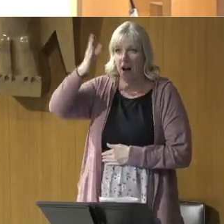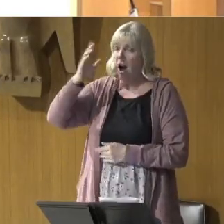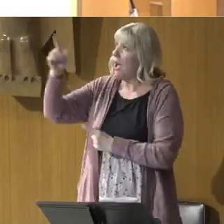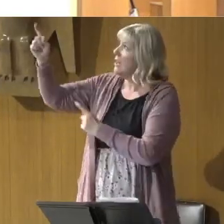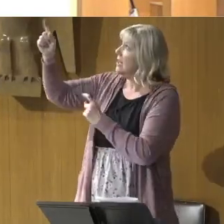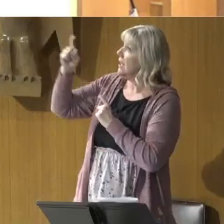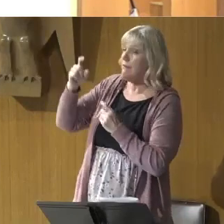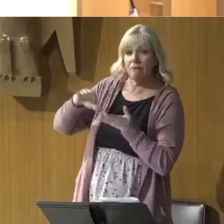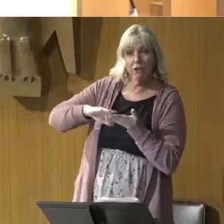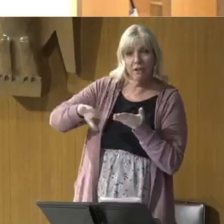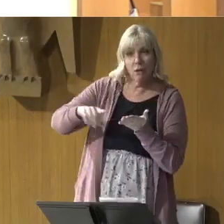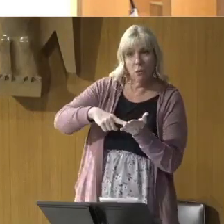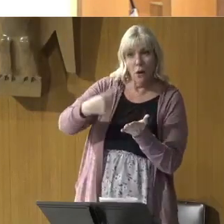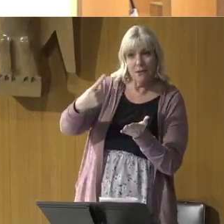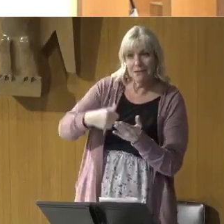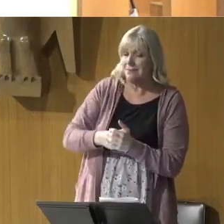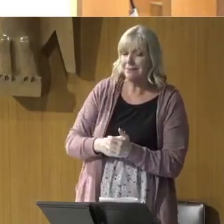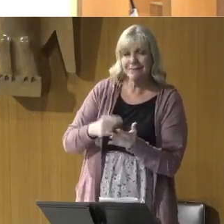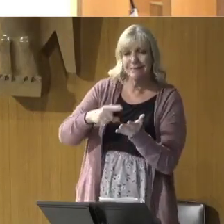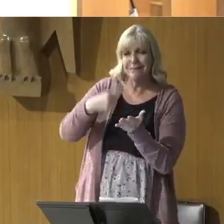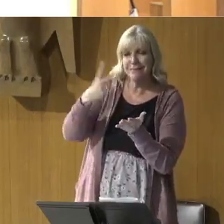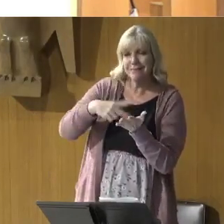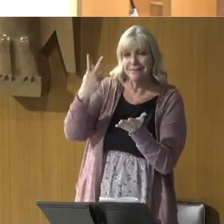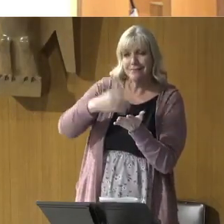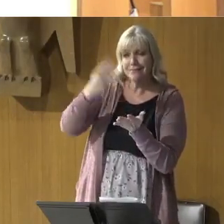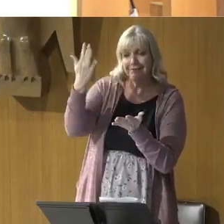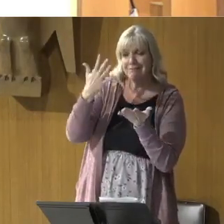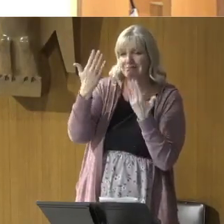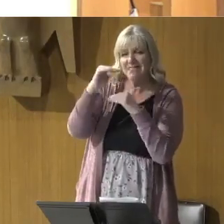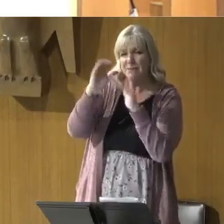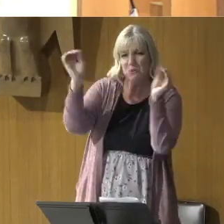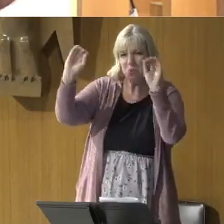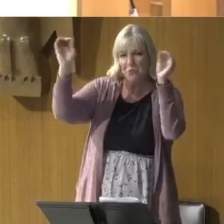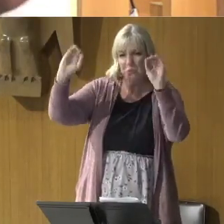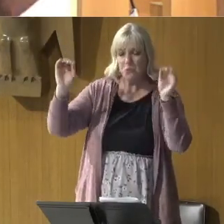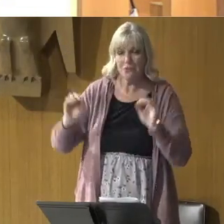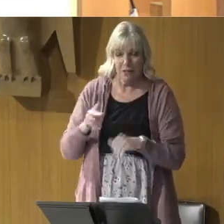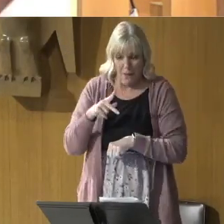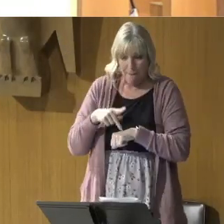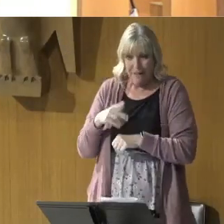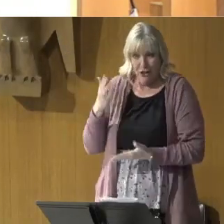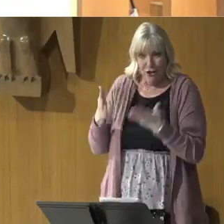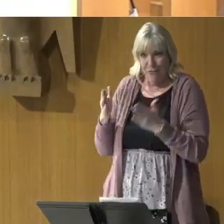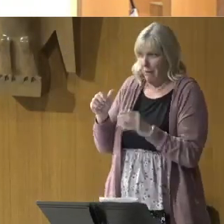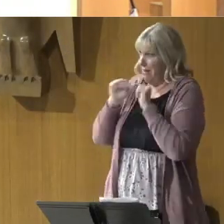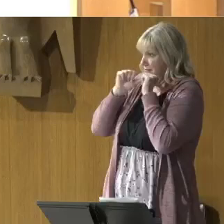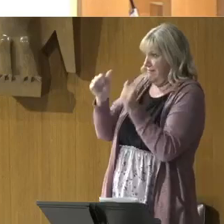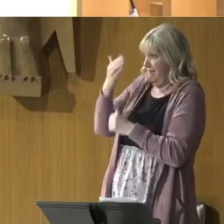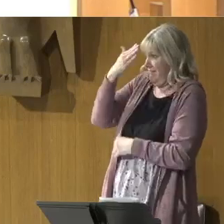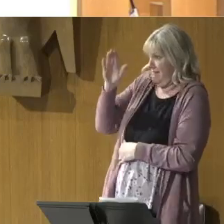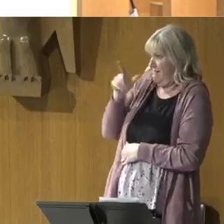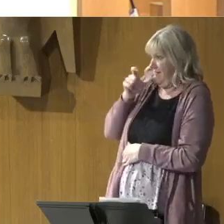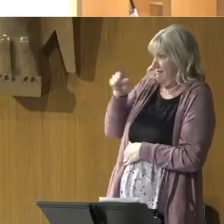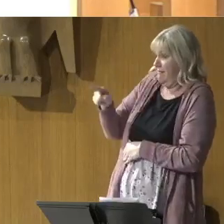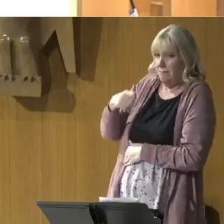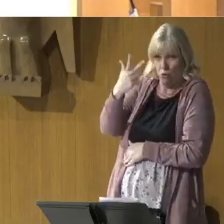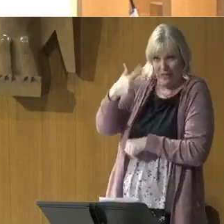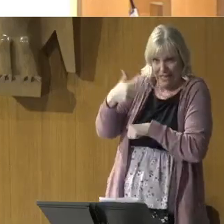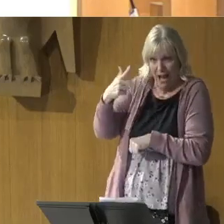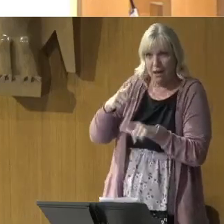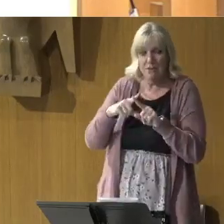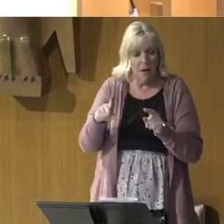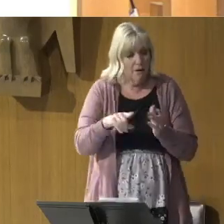us once but again and again and again. Peter might deny Jesus three times but forgiveness will be